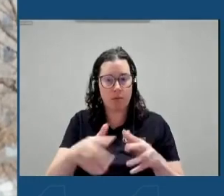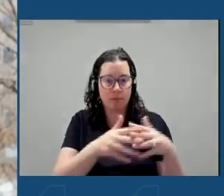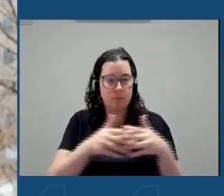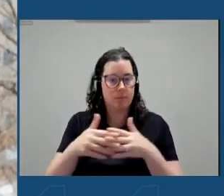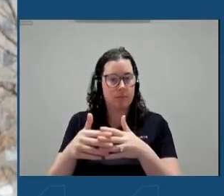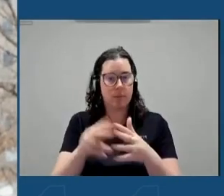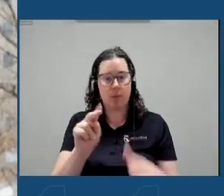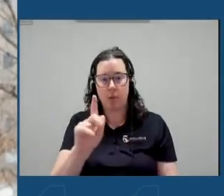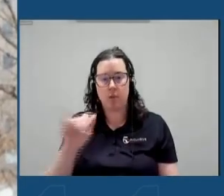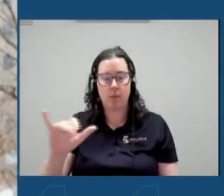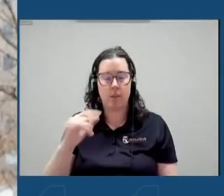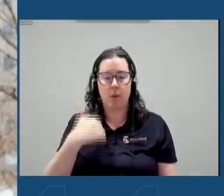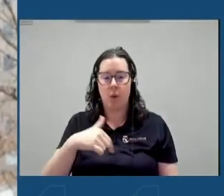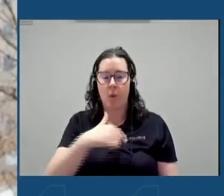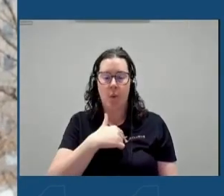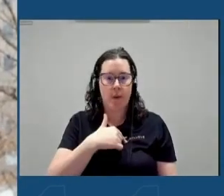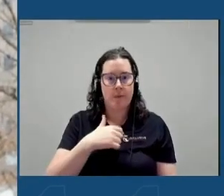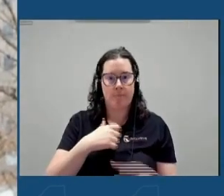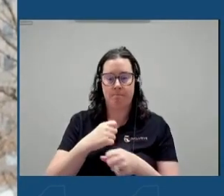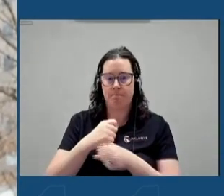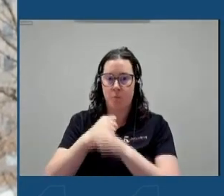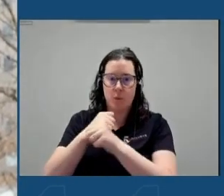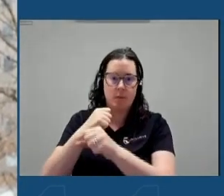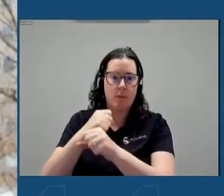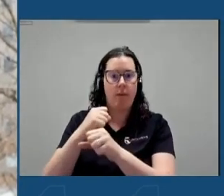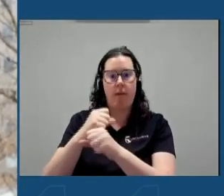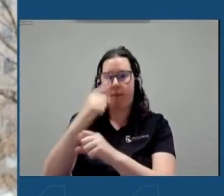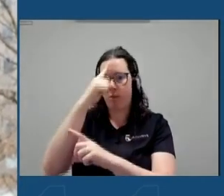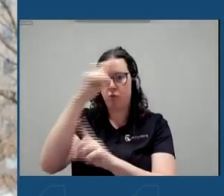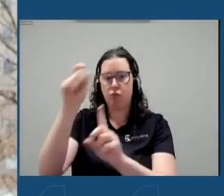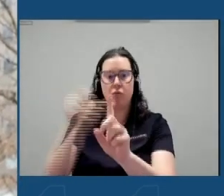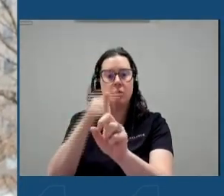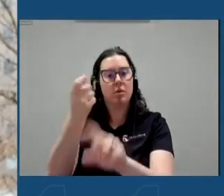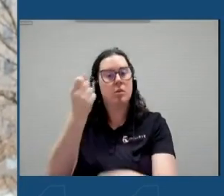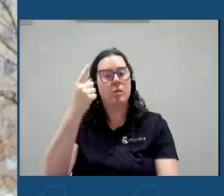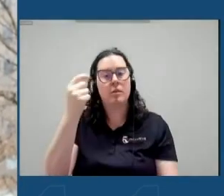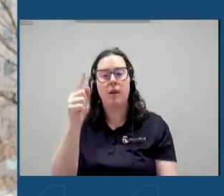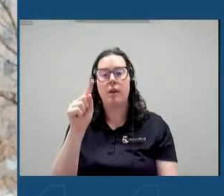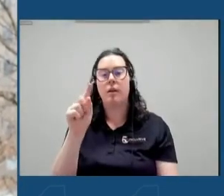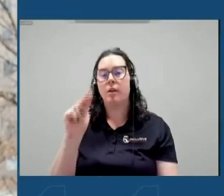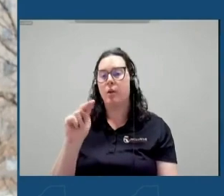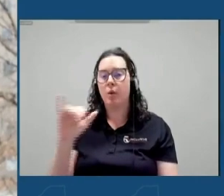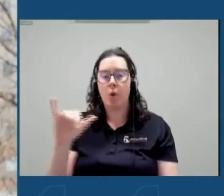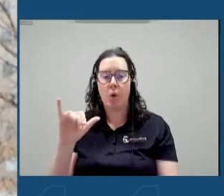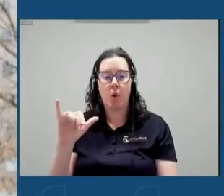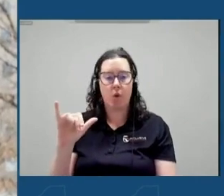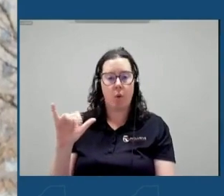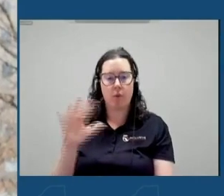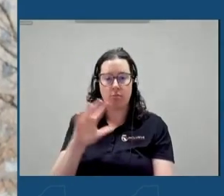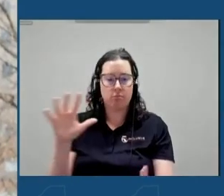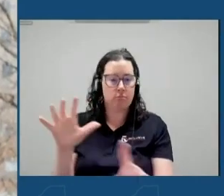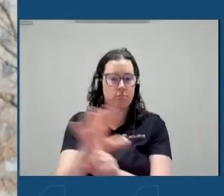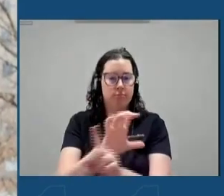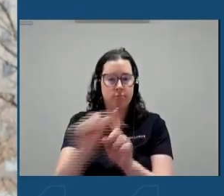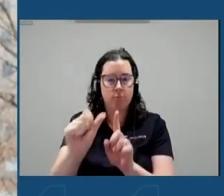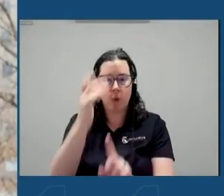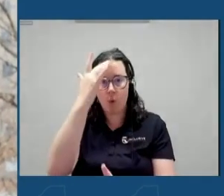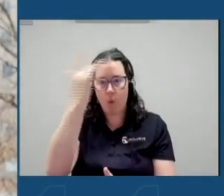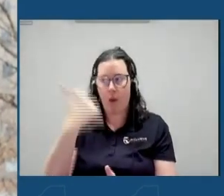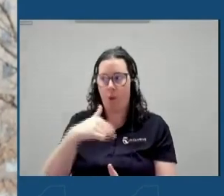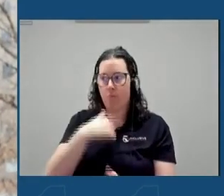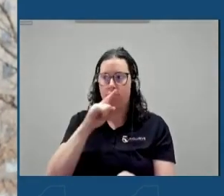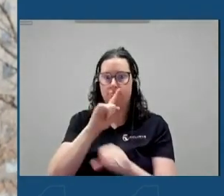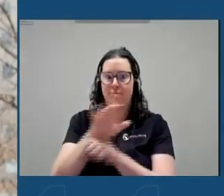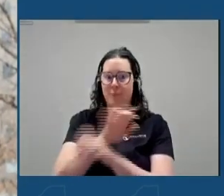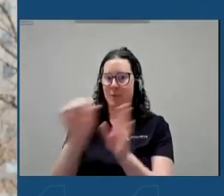hold on and protect the American dream. New York was attacked because we are the symbol of that dream.